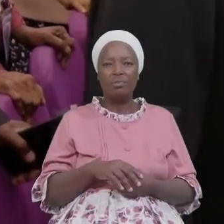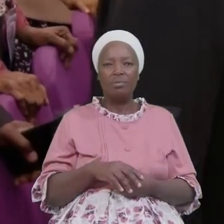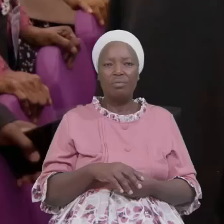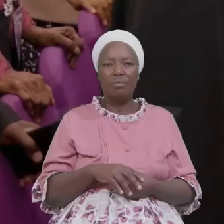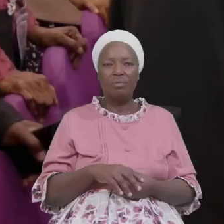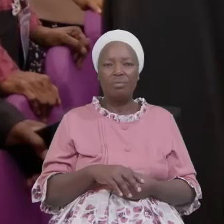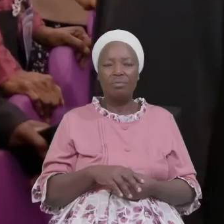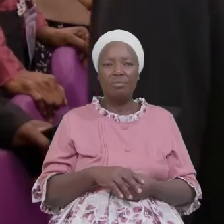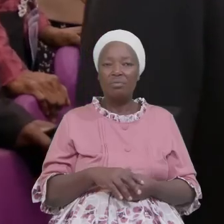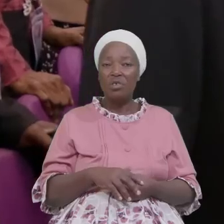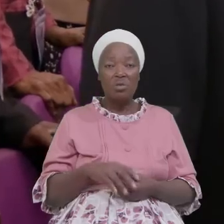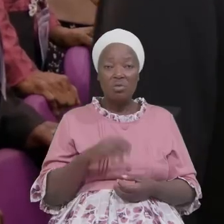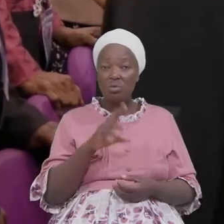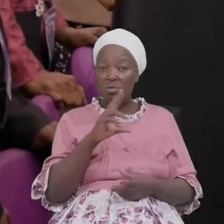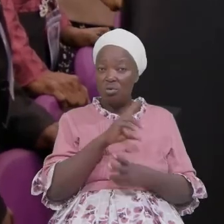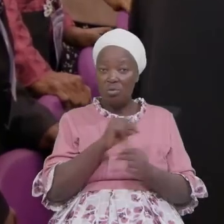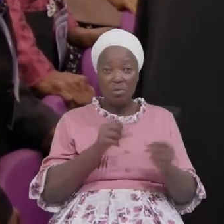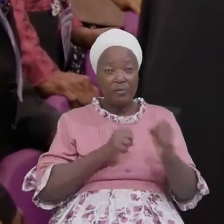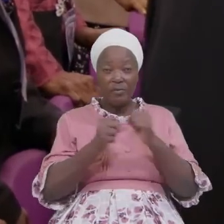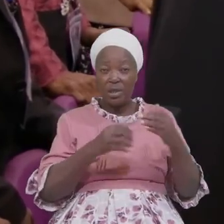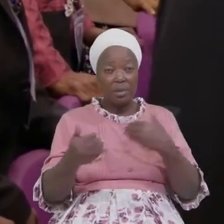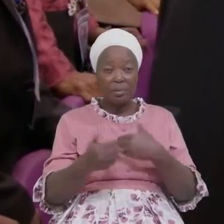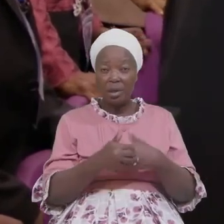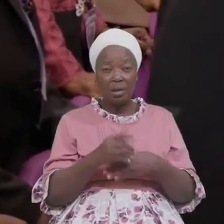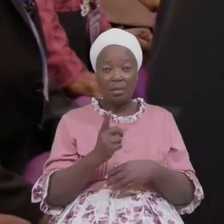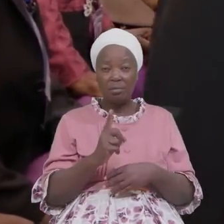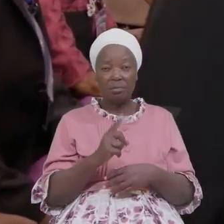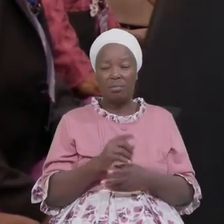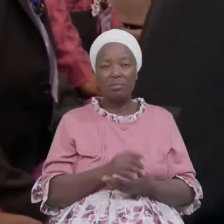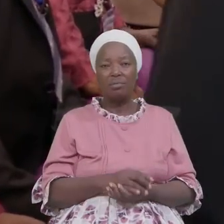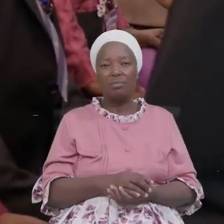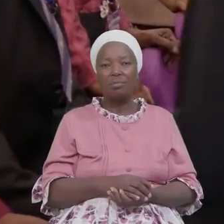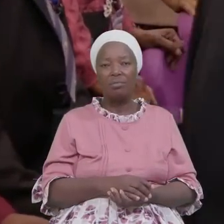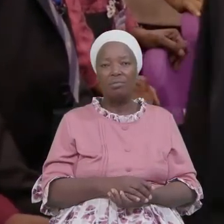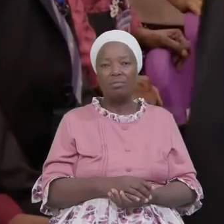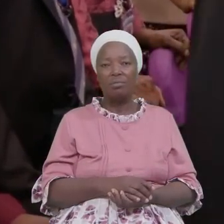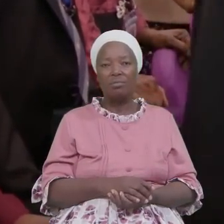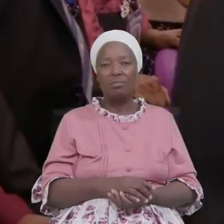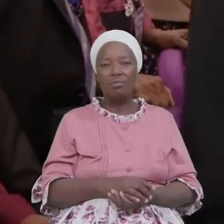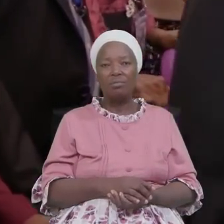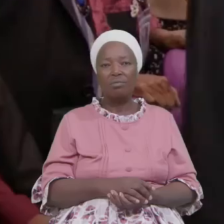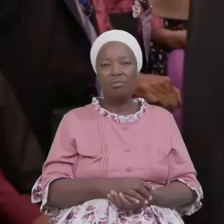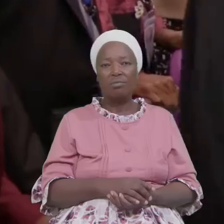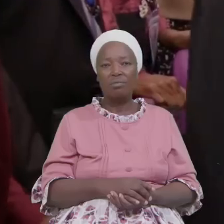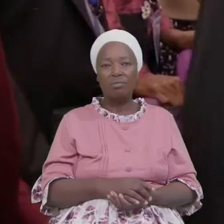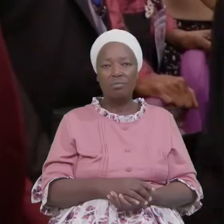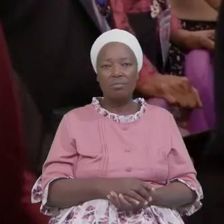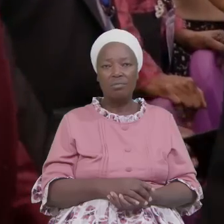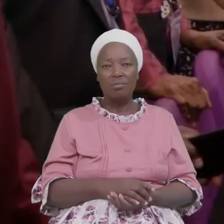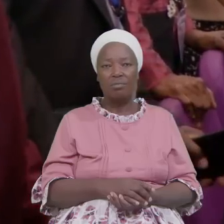No retaliation, no fighting back.